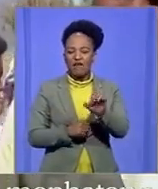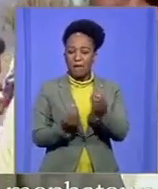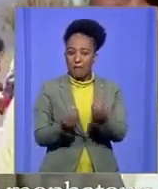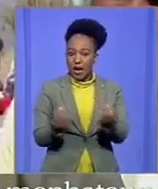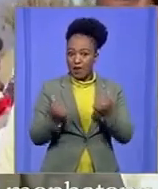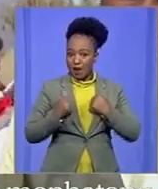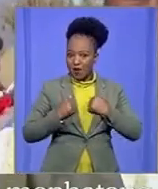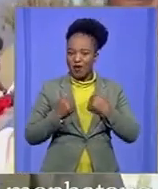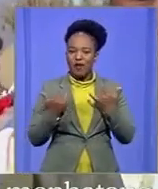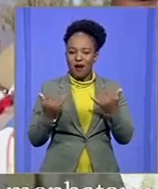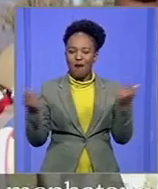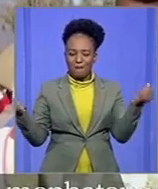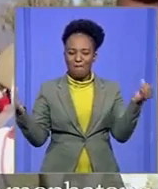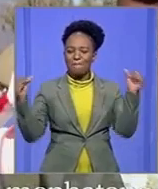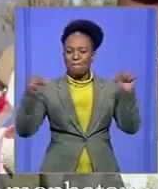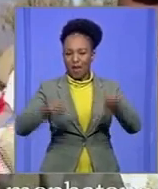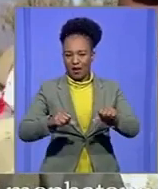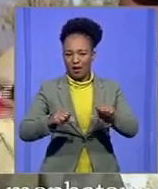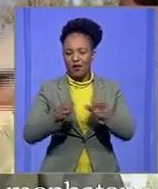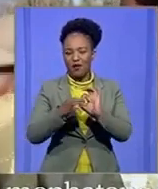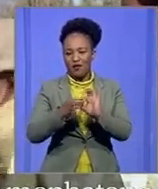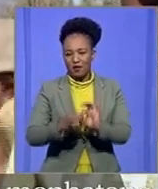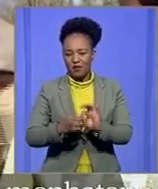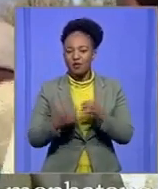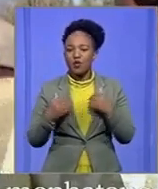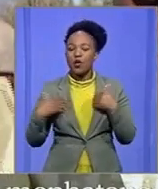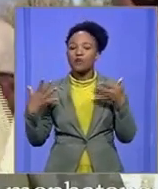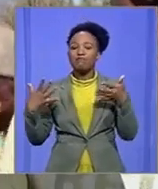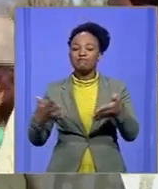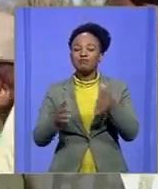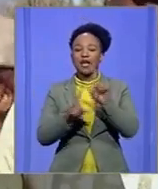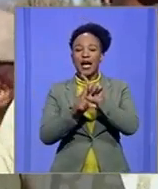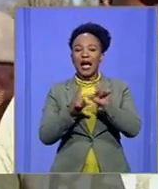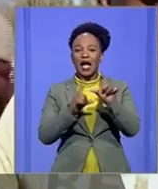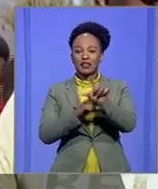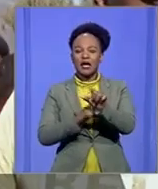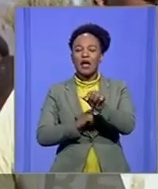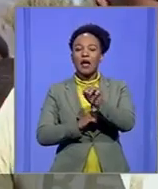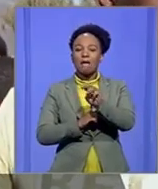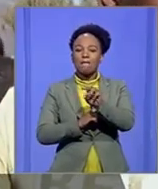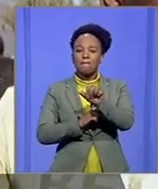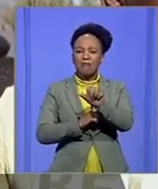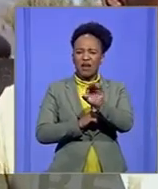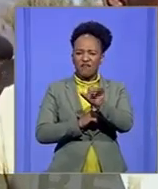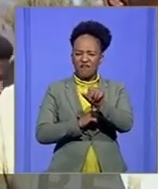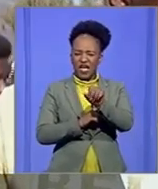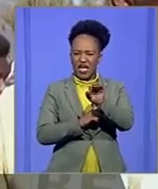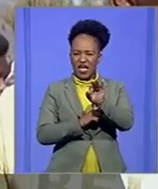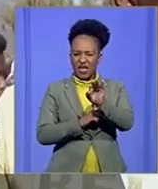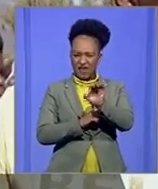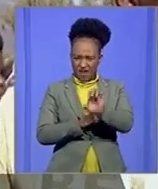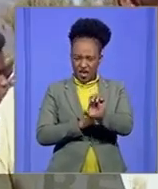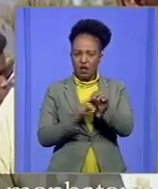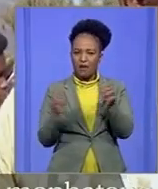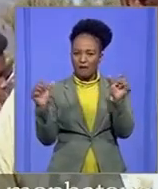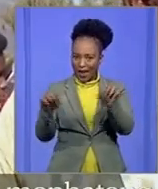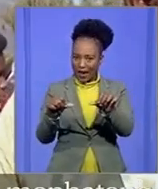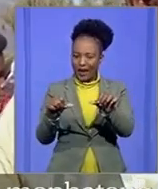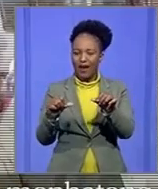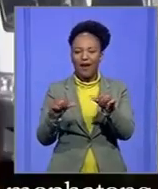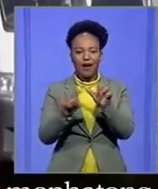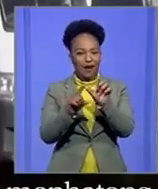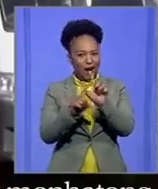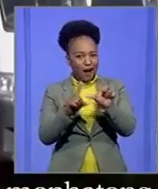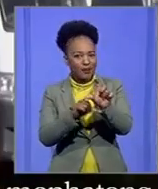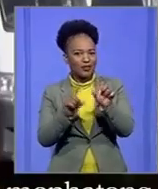tletše history ya culture ya rona bapedi ba ga mafefe a lebelo re tlile mona go tlo bona se se